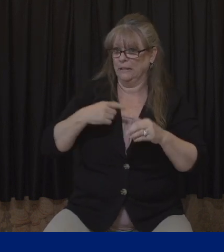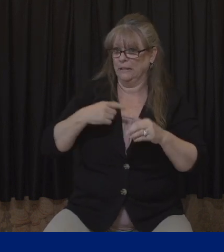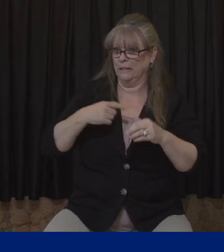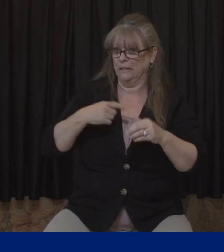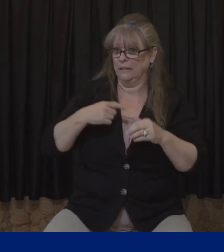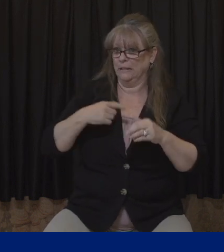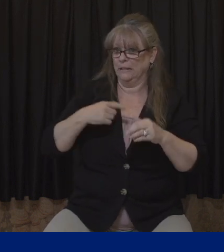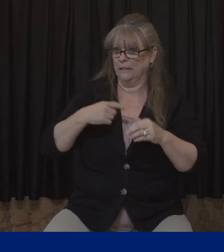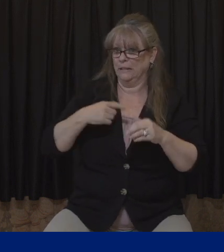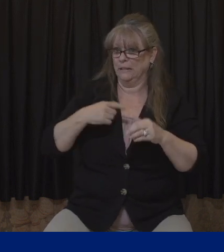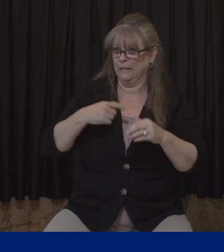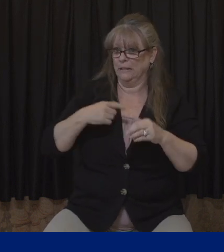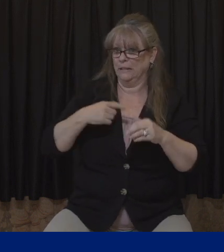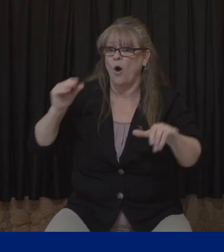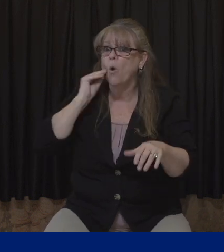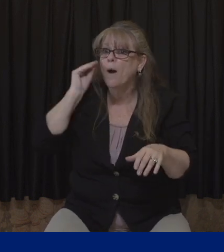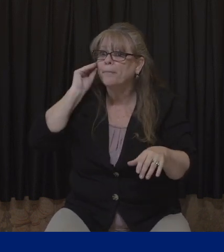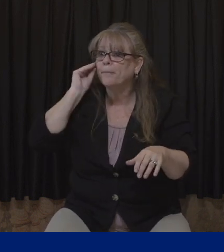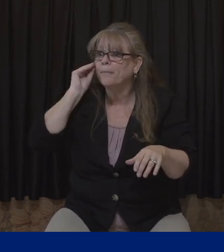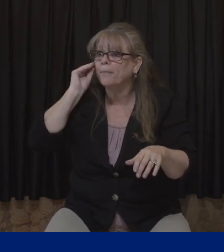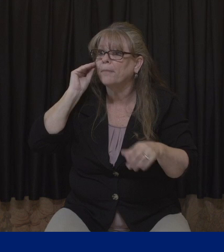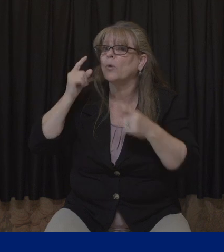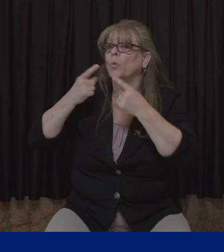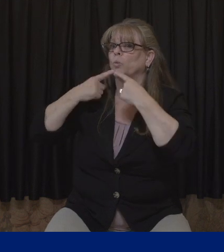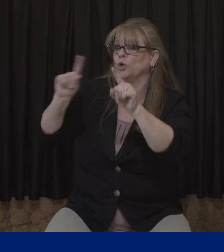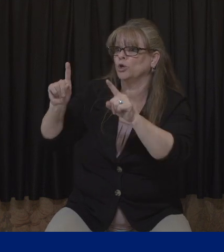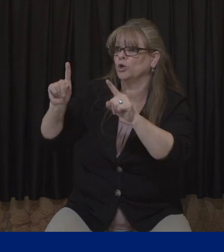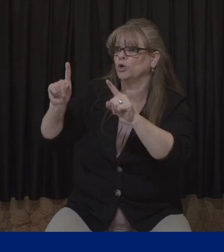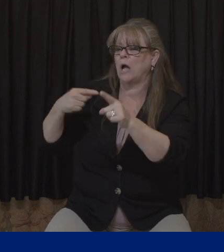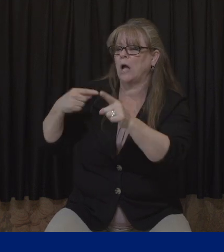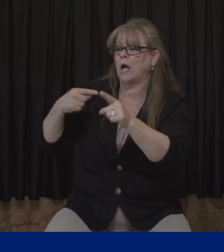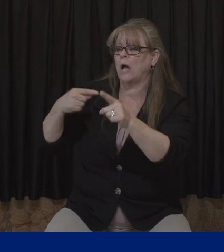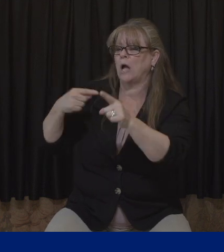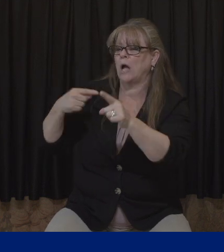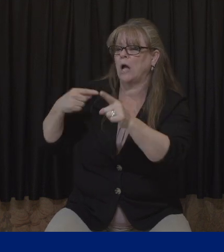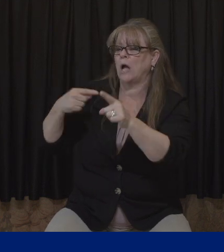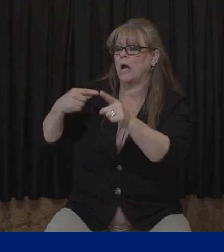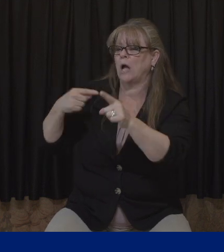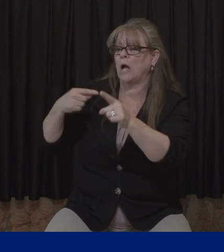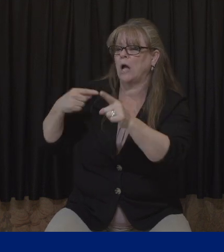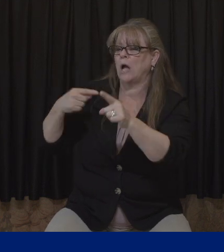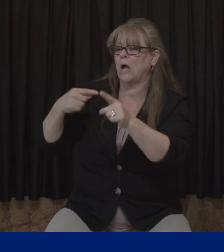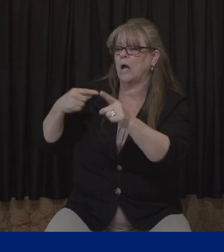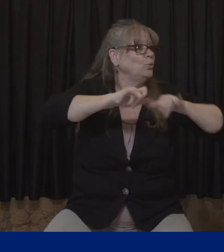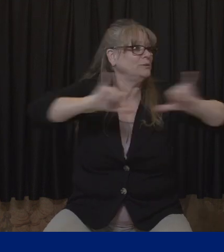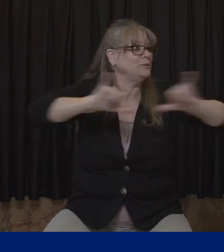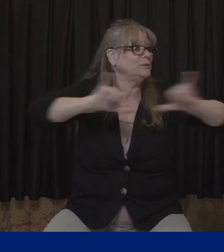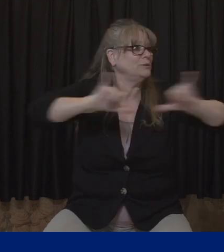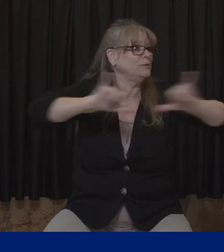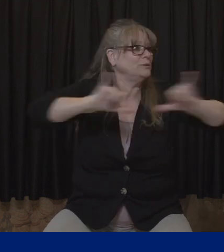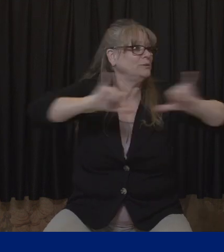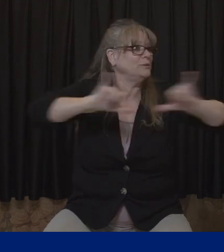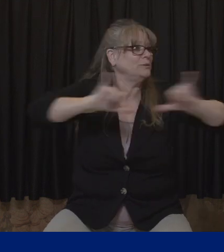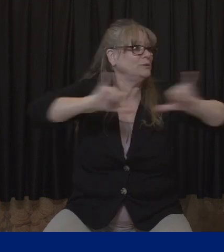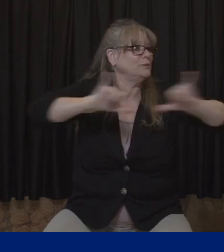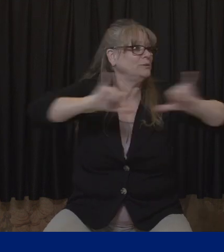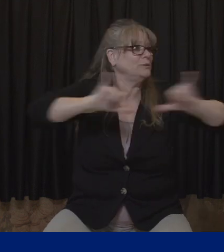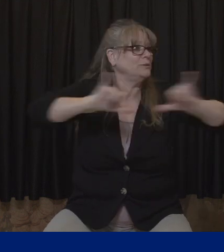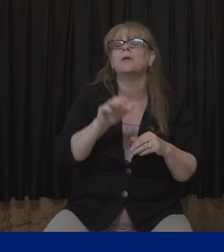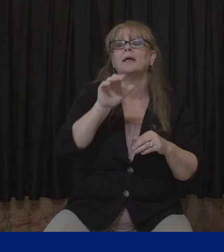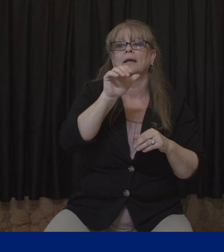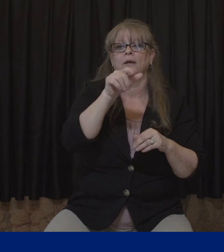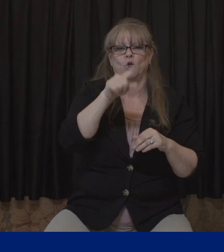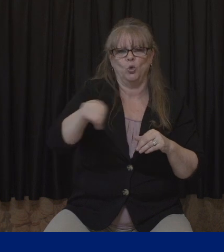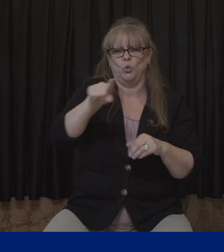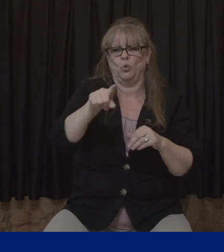to the great job that you've done staying at home. And I know how difficult that can be. Humans are social animals, and it's been very difficult